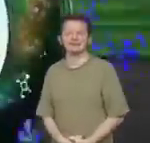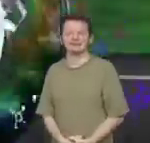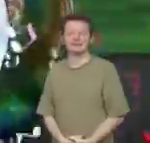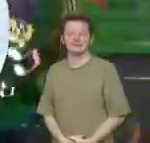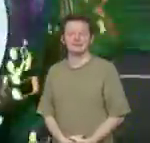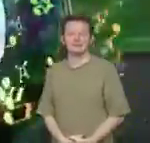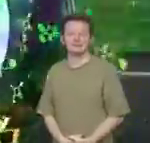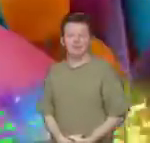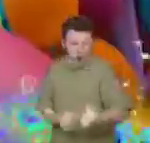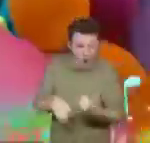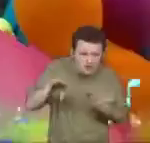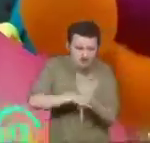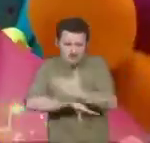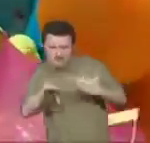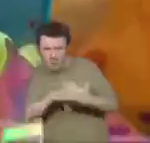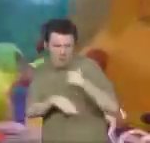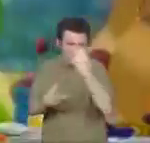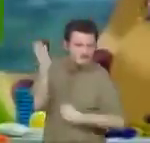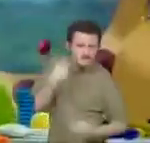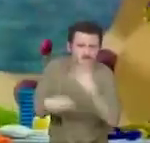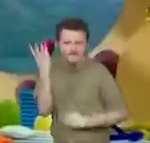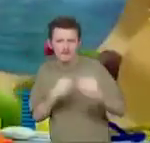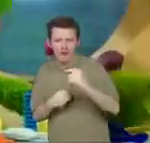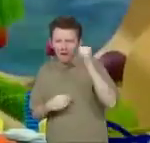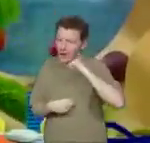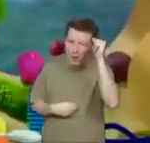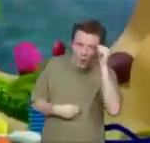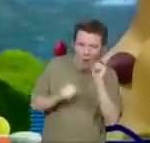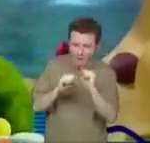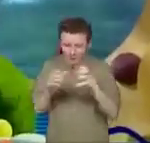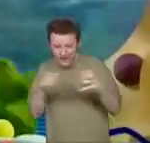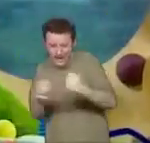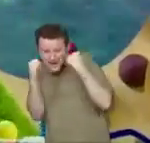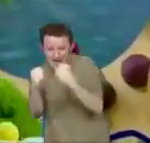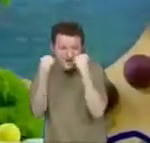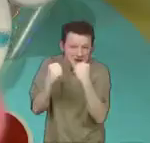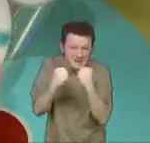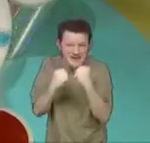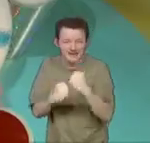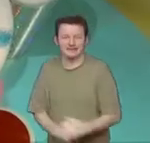Now the wheels are turning, we can all get learning all the things we want to know.